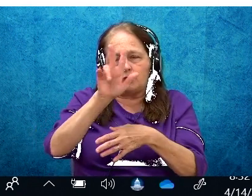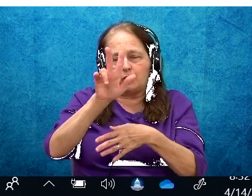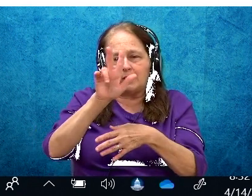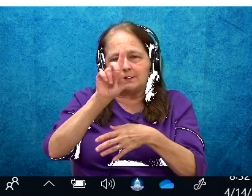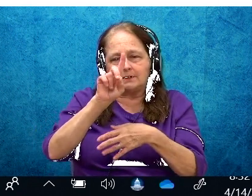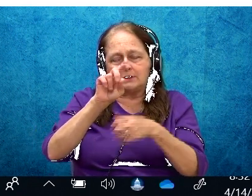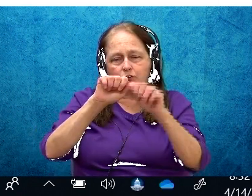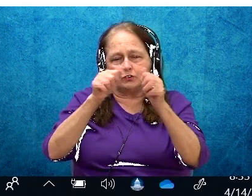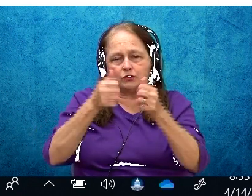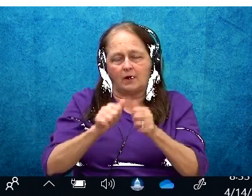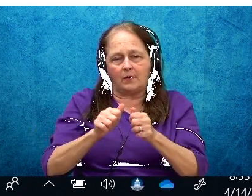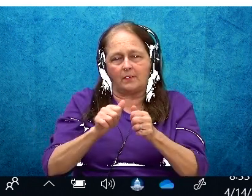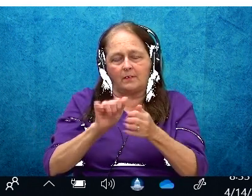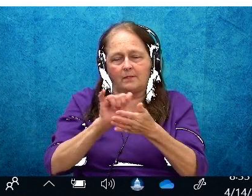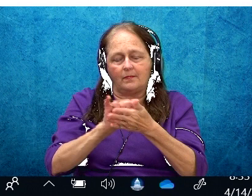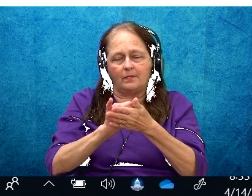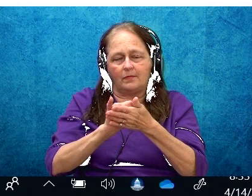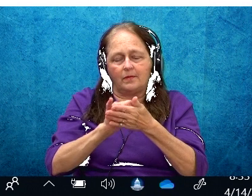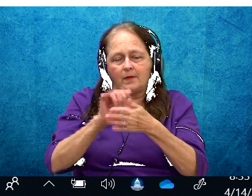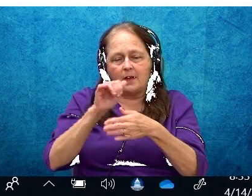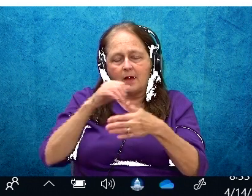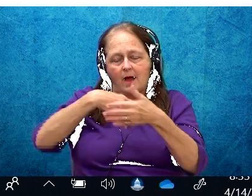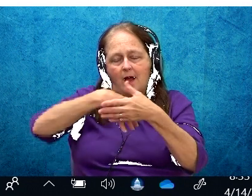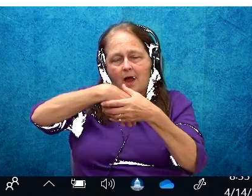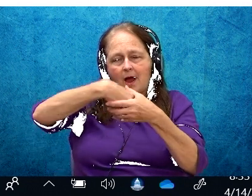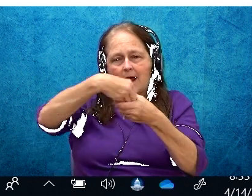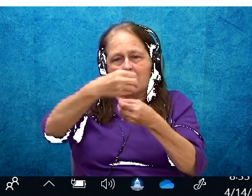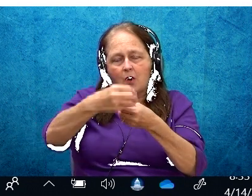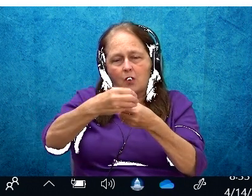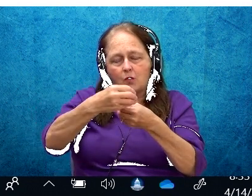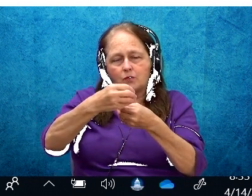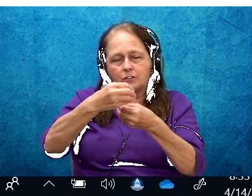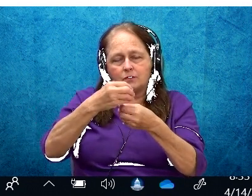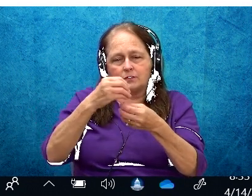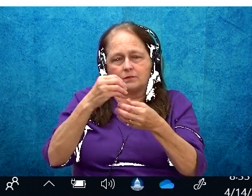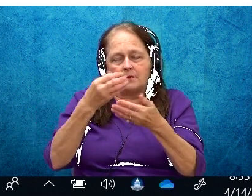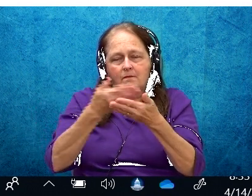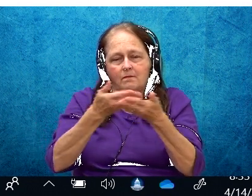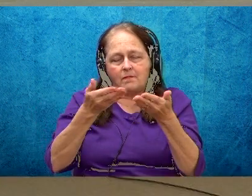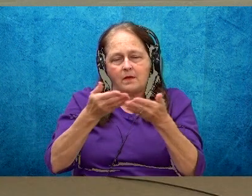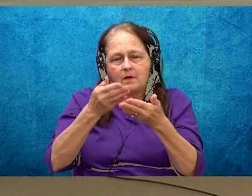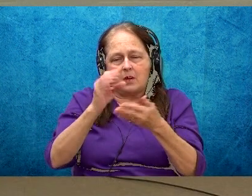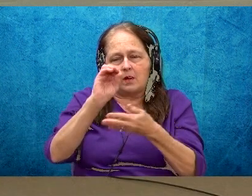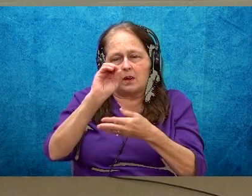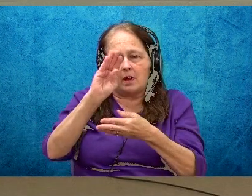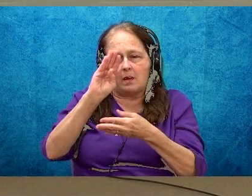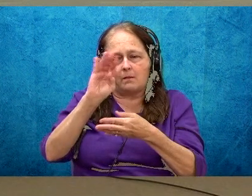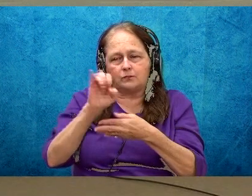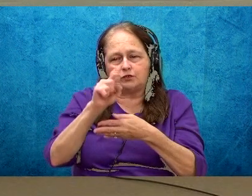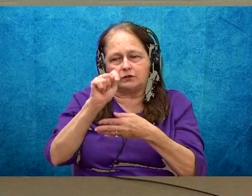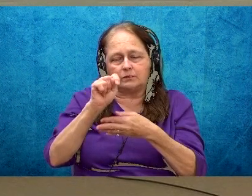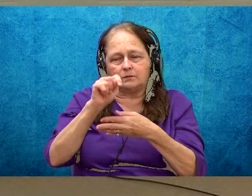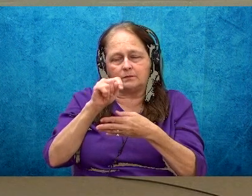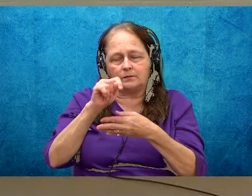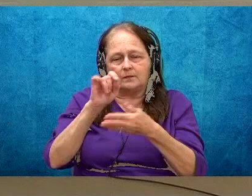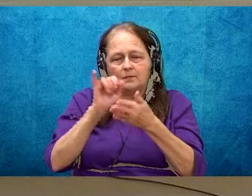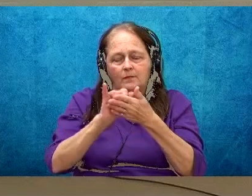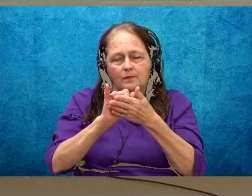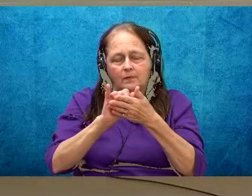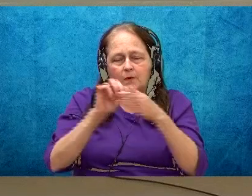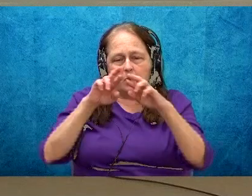shape. It is the amount of space on the outside of an object. If you look at this, this is